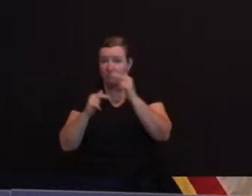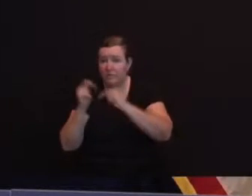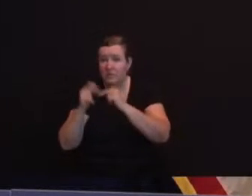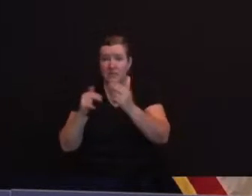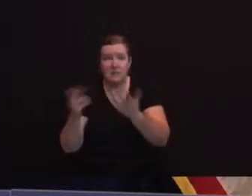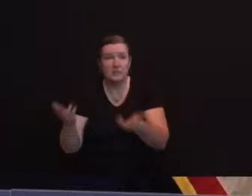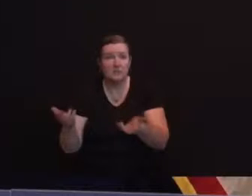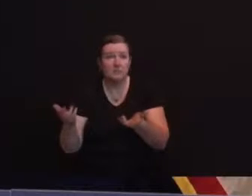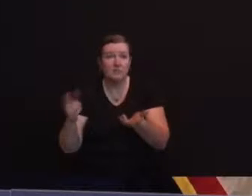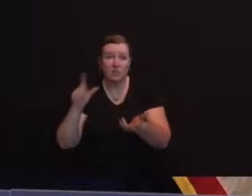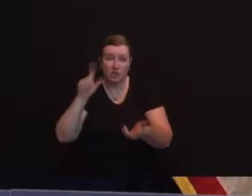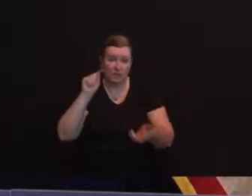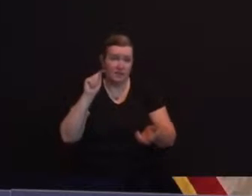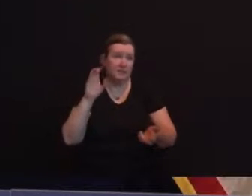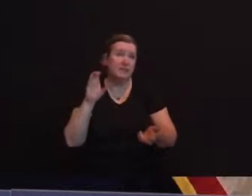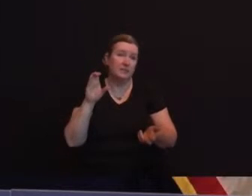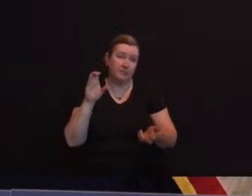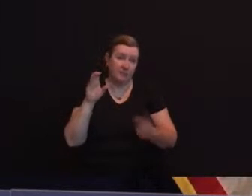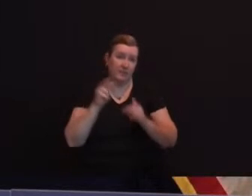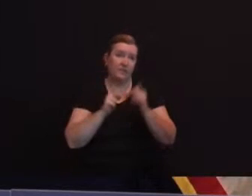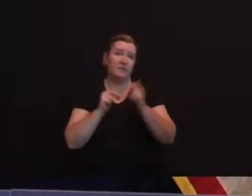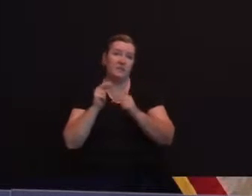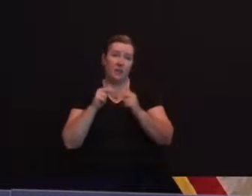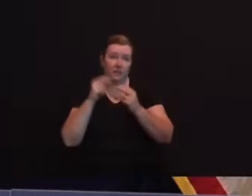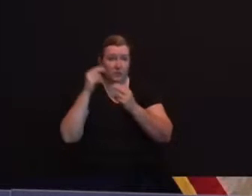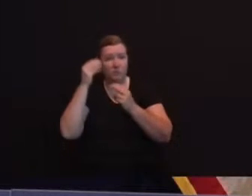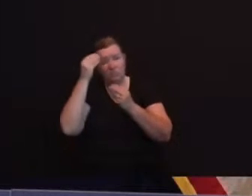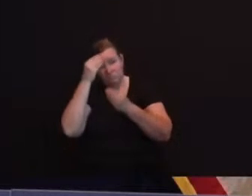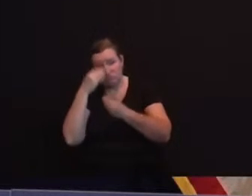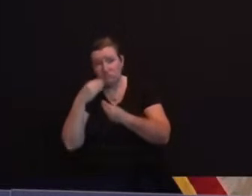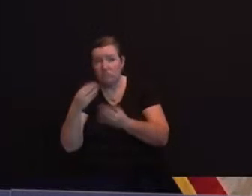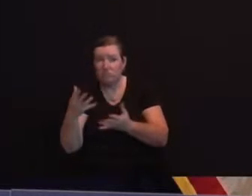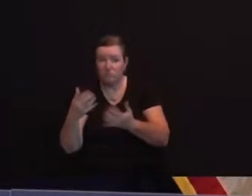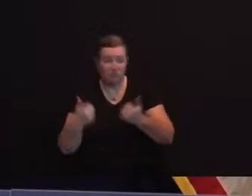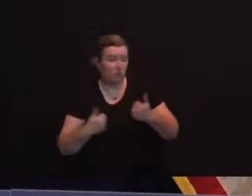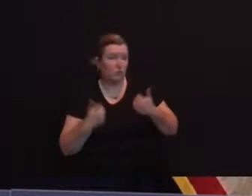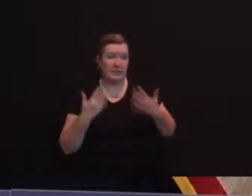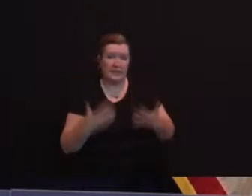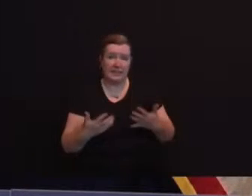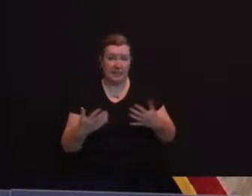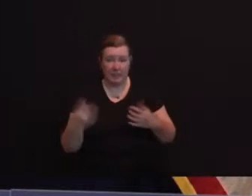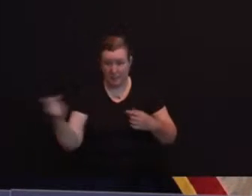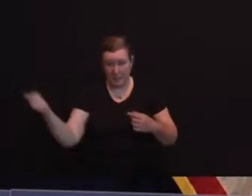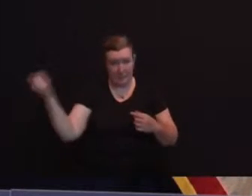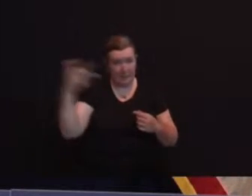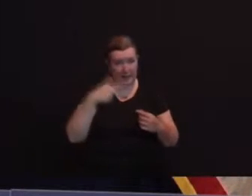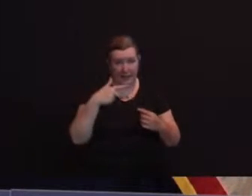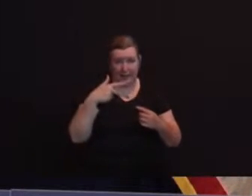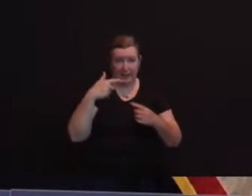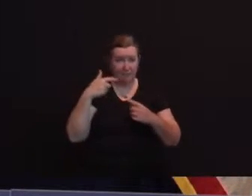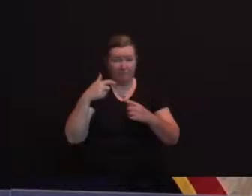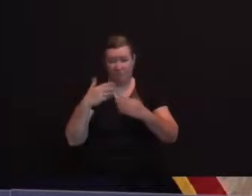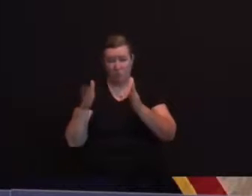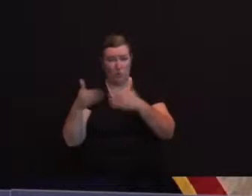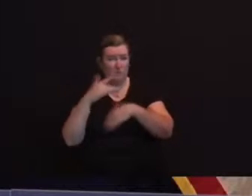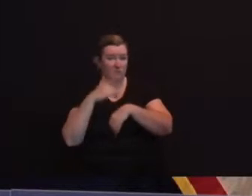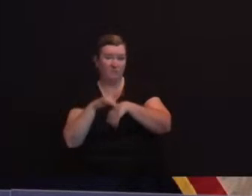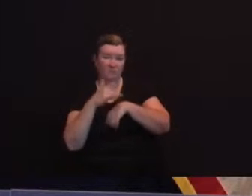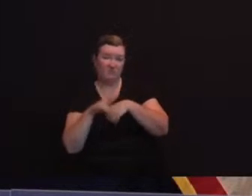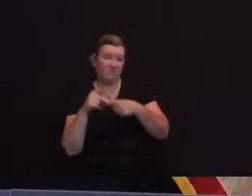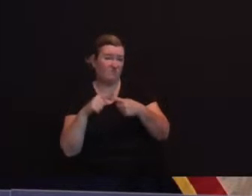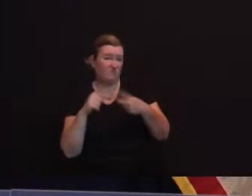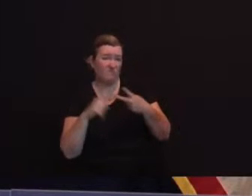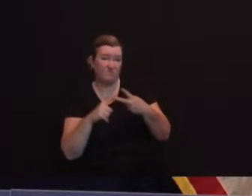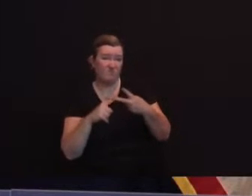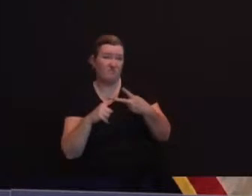the family that the resident will not be permitted back until a room is available, or until the facility is otherwise